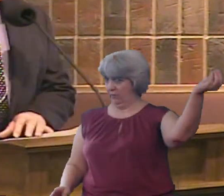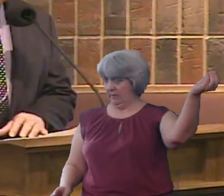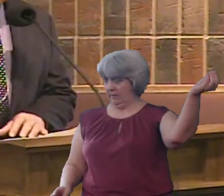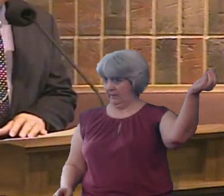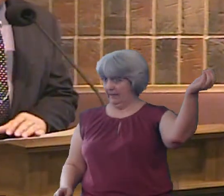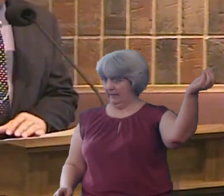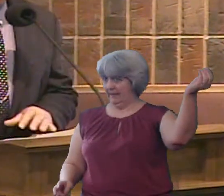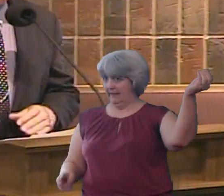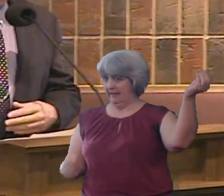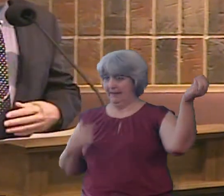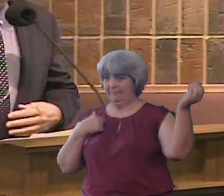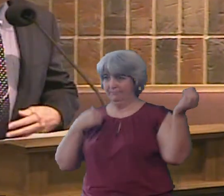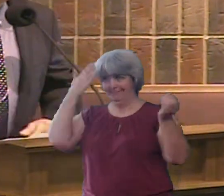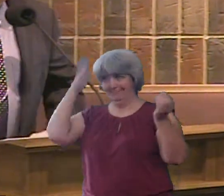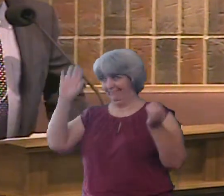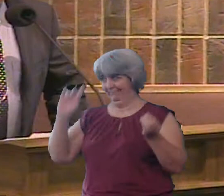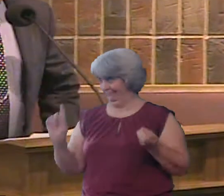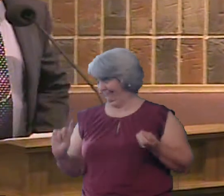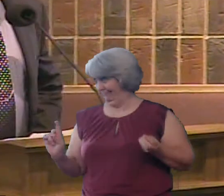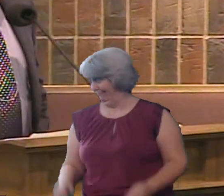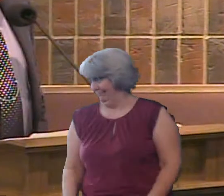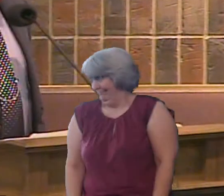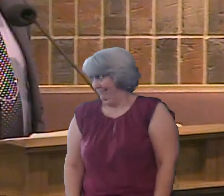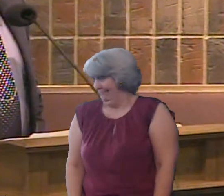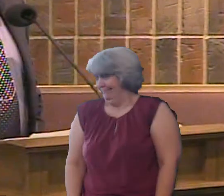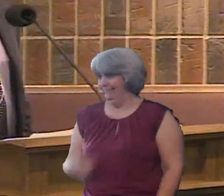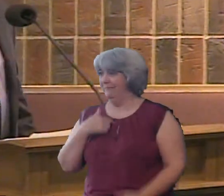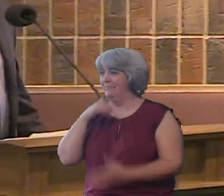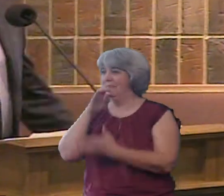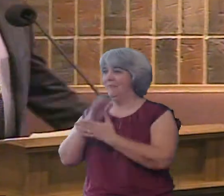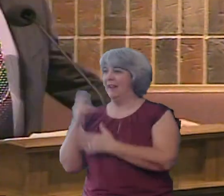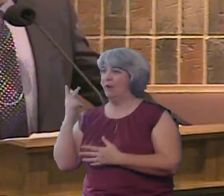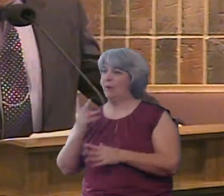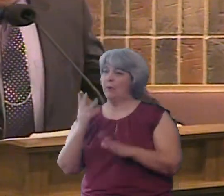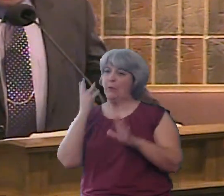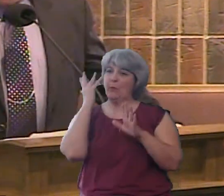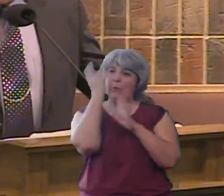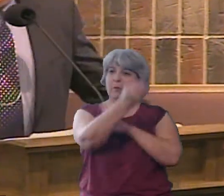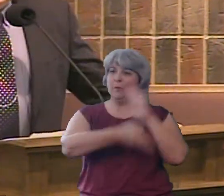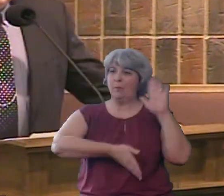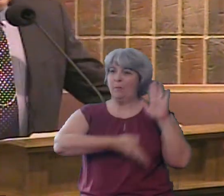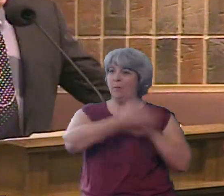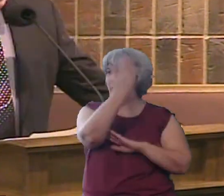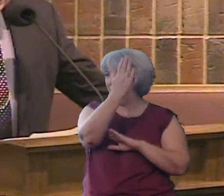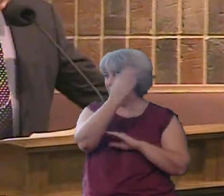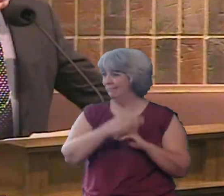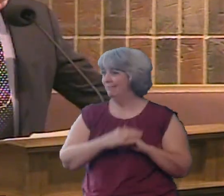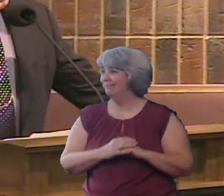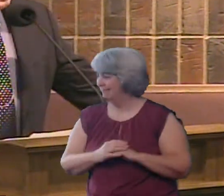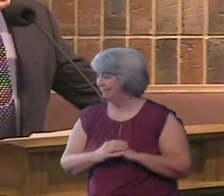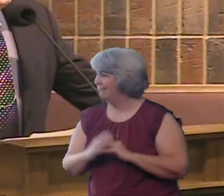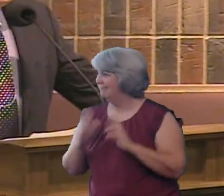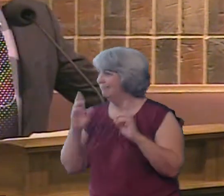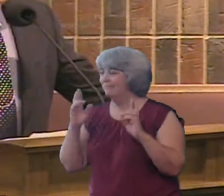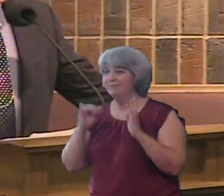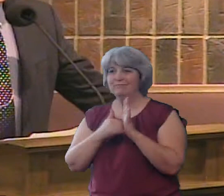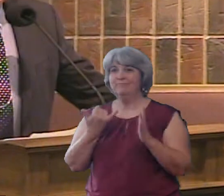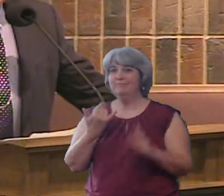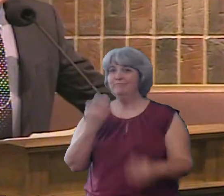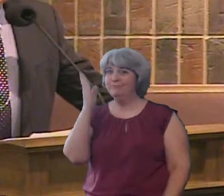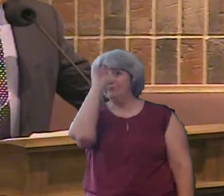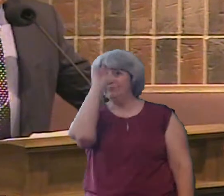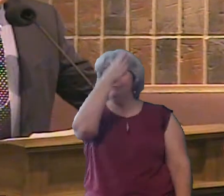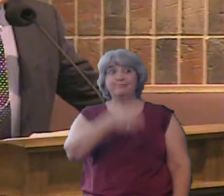would tell you where, but I don't know where. Libby and I are going to be gone, hopefully, and we're just going that away.